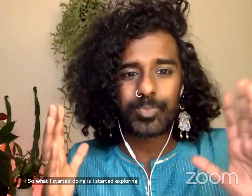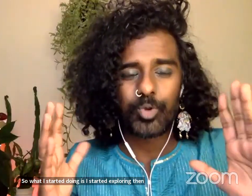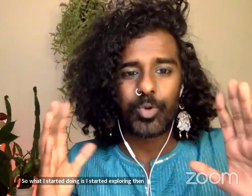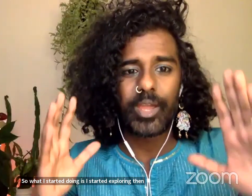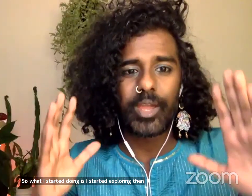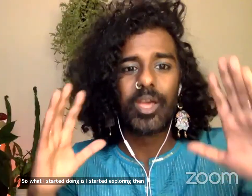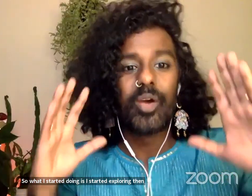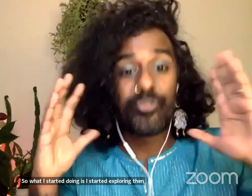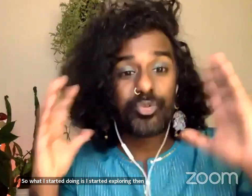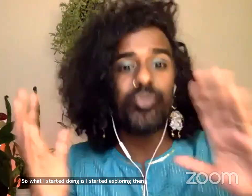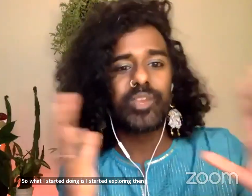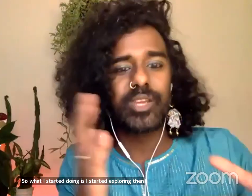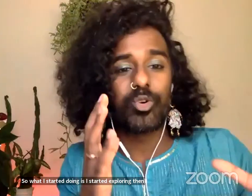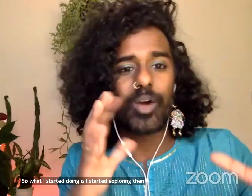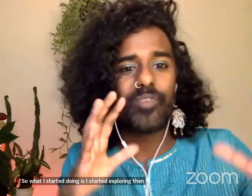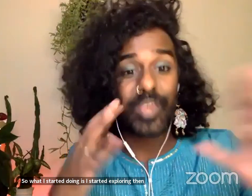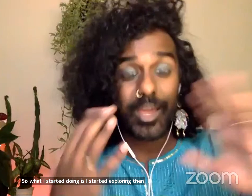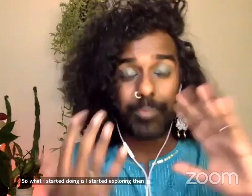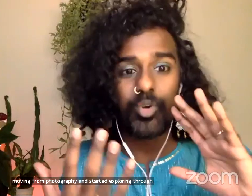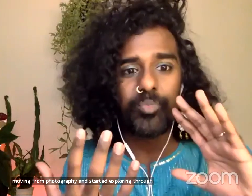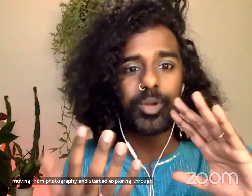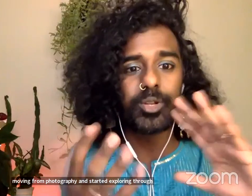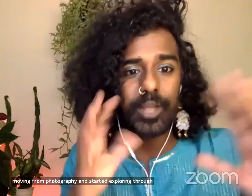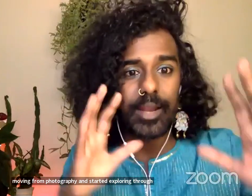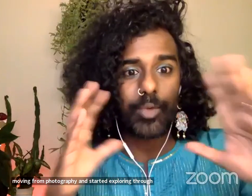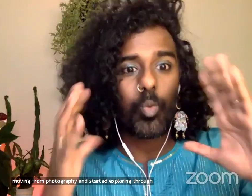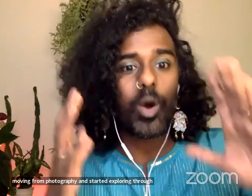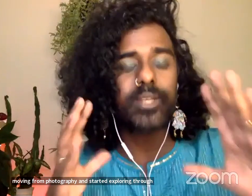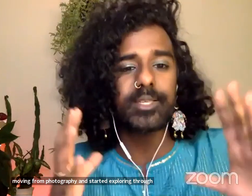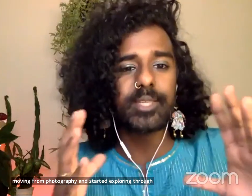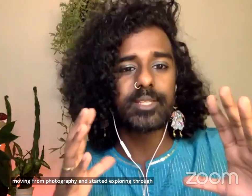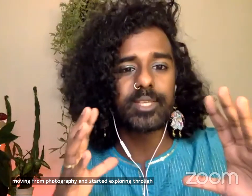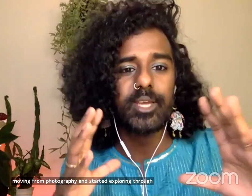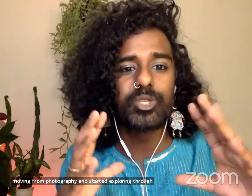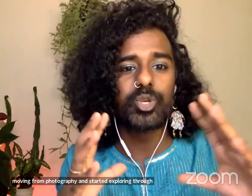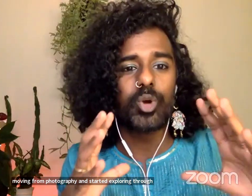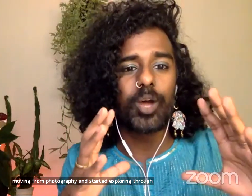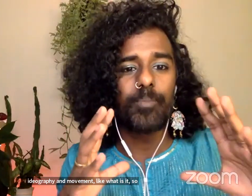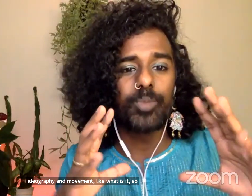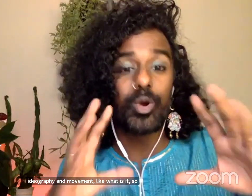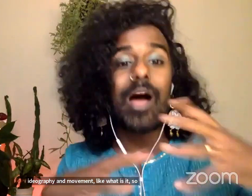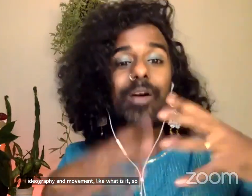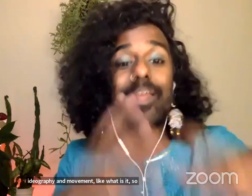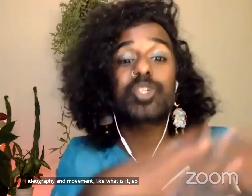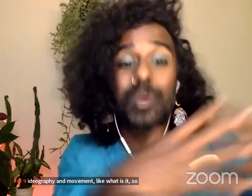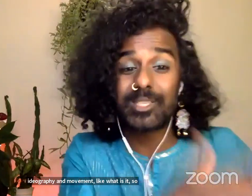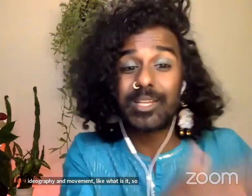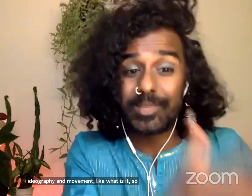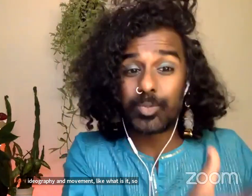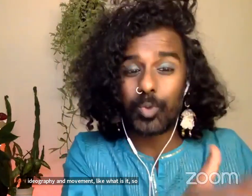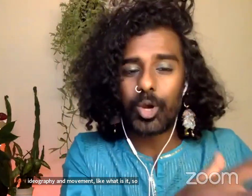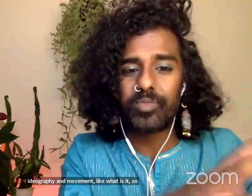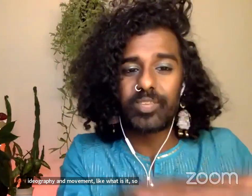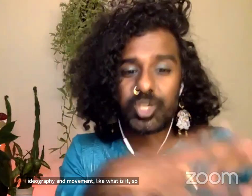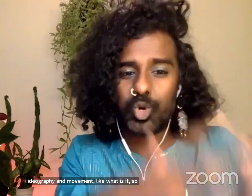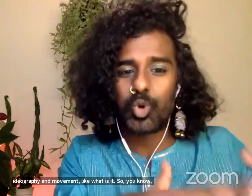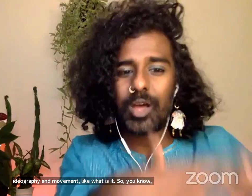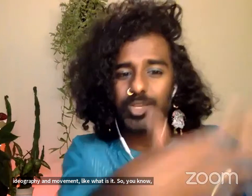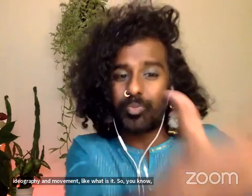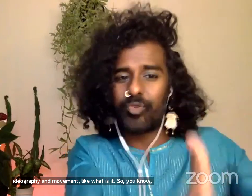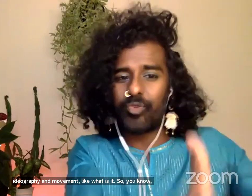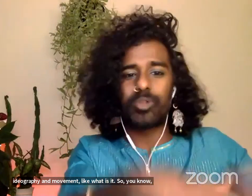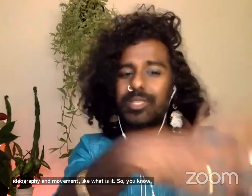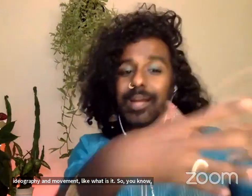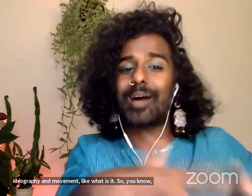started exploring through videography and movement, like what is it? So, you know, how can I translate this work, this show